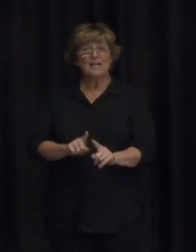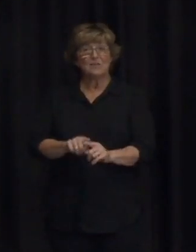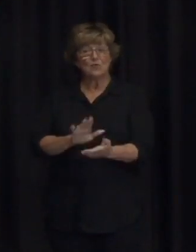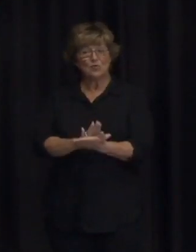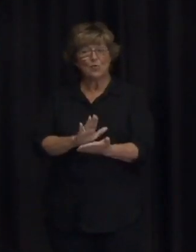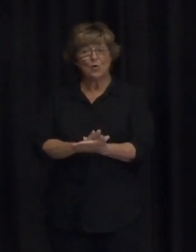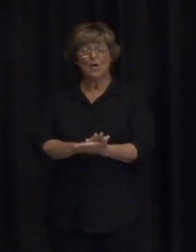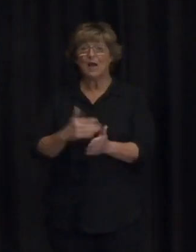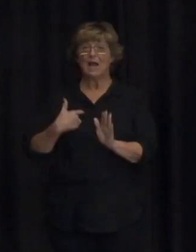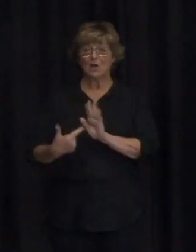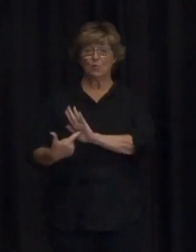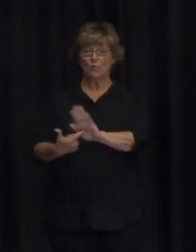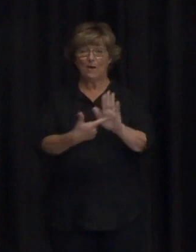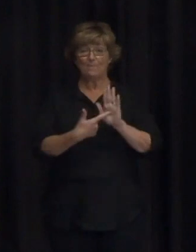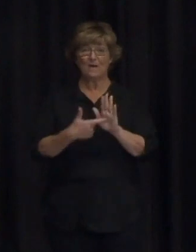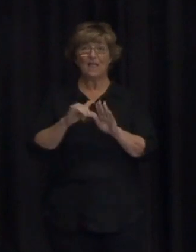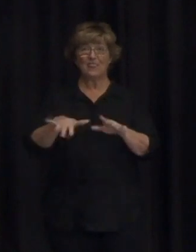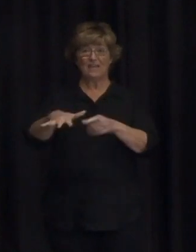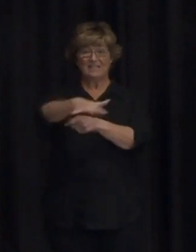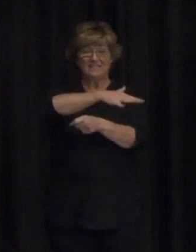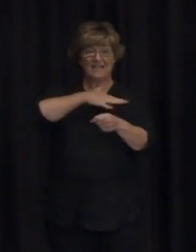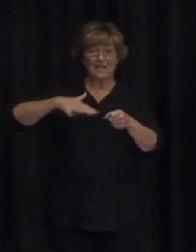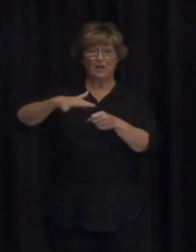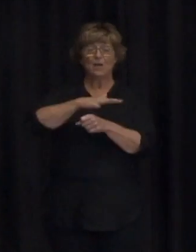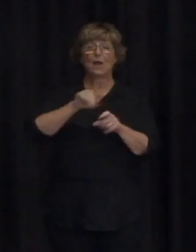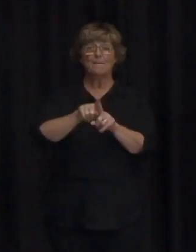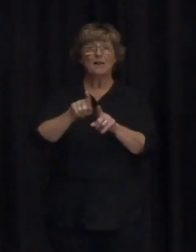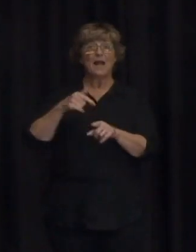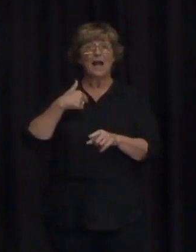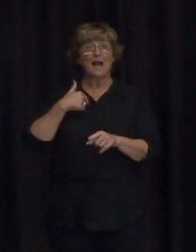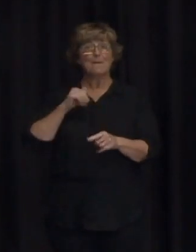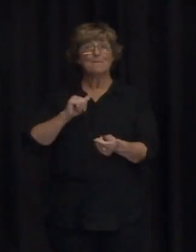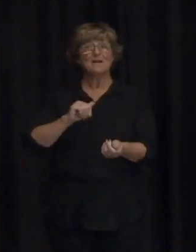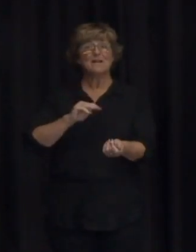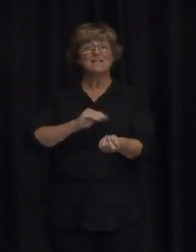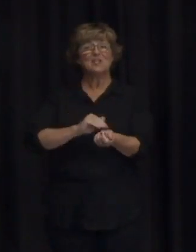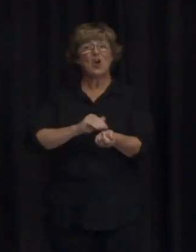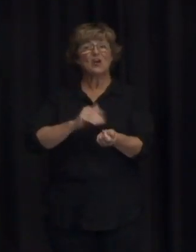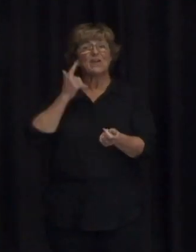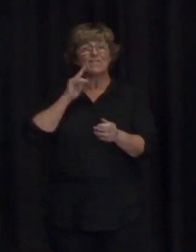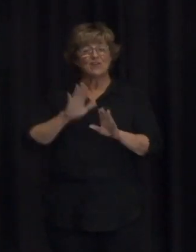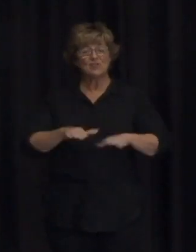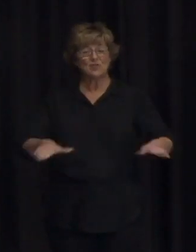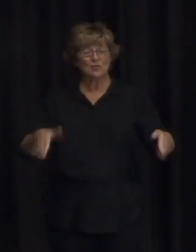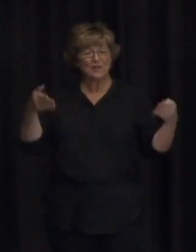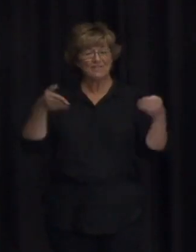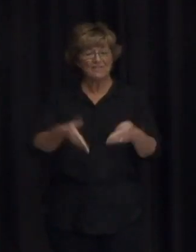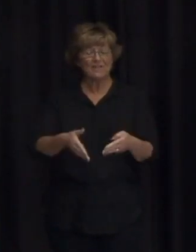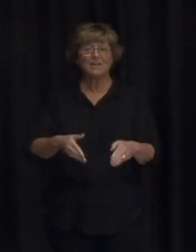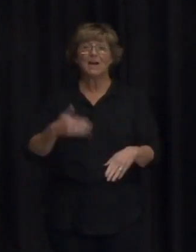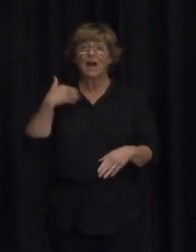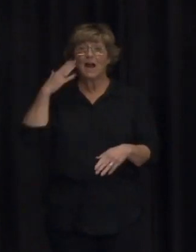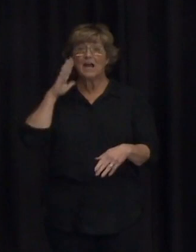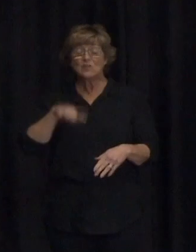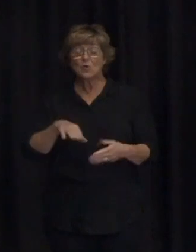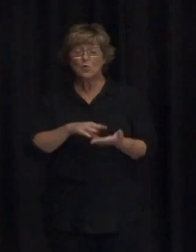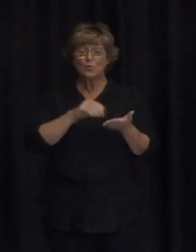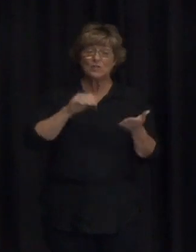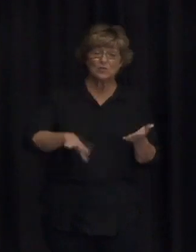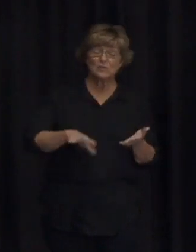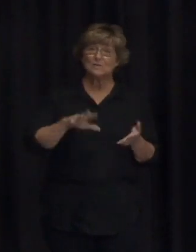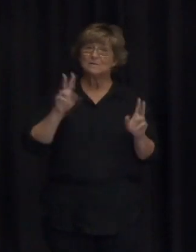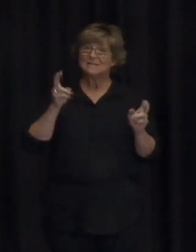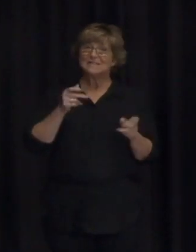again, I represent this area, but I'm also a pediatrician. And I know as a pediatrician that students and have been